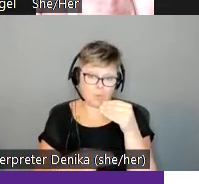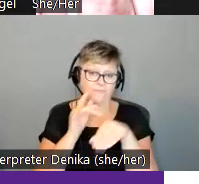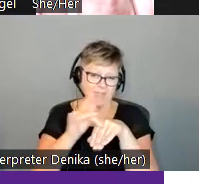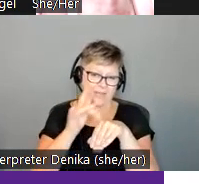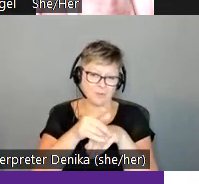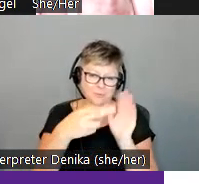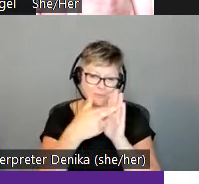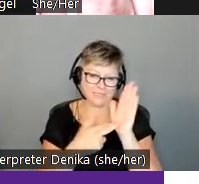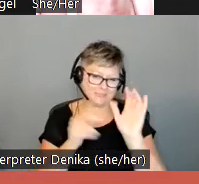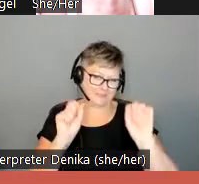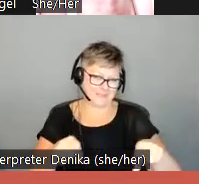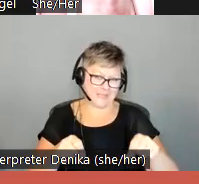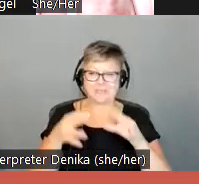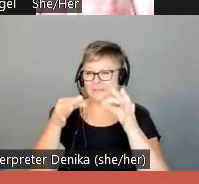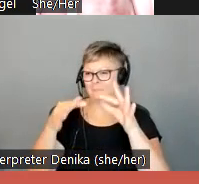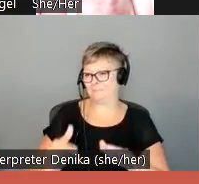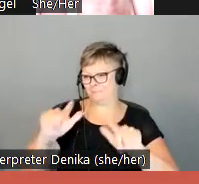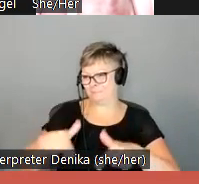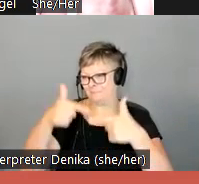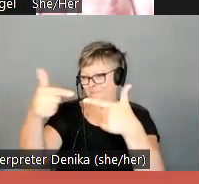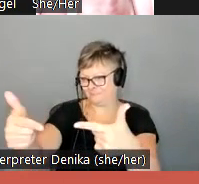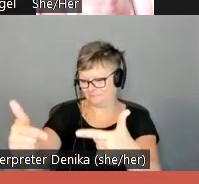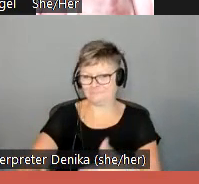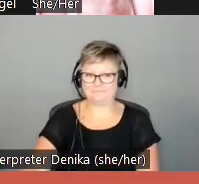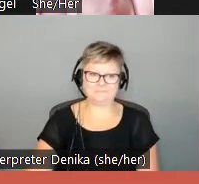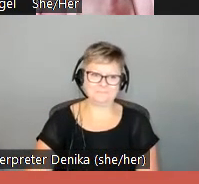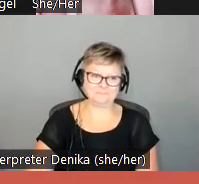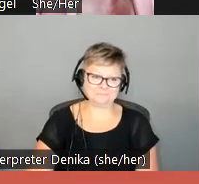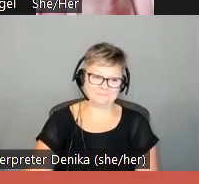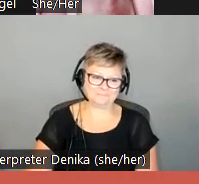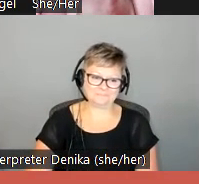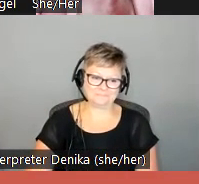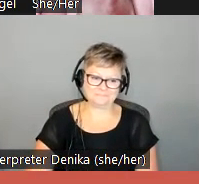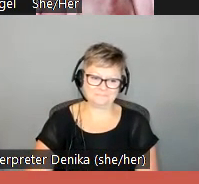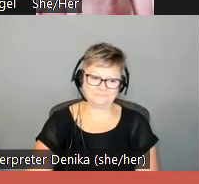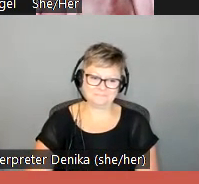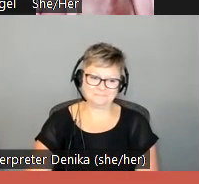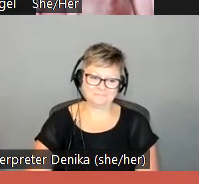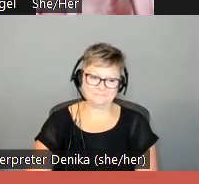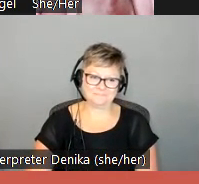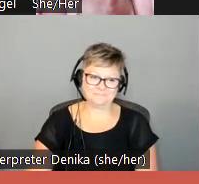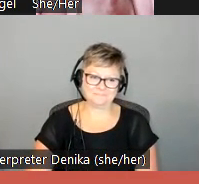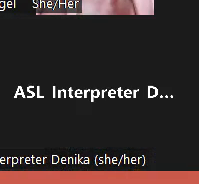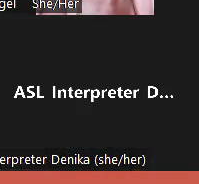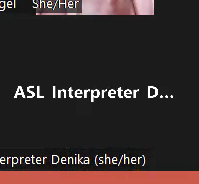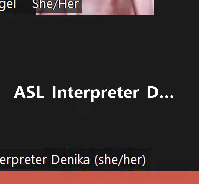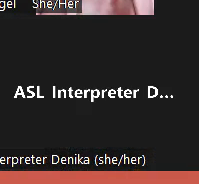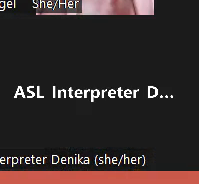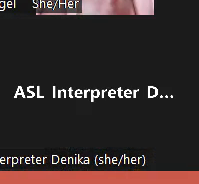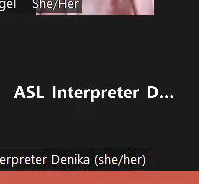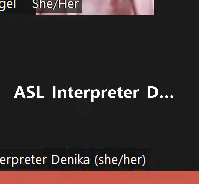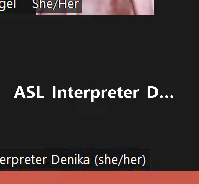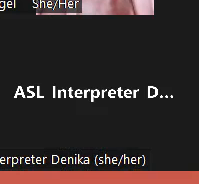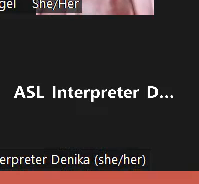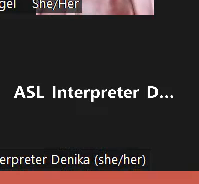register for those now as well. And as Benedict and I always say, if you want to donate to